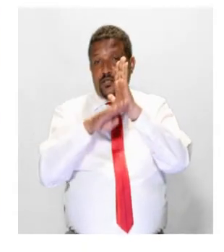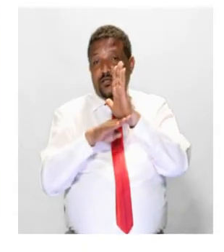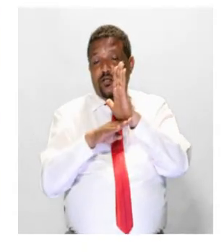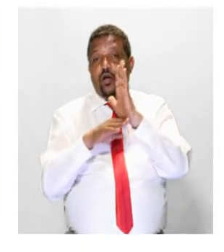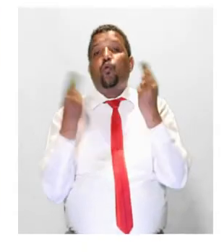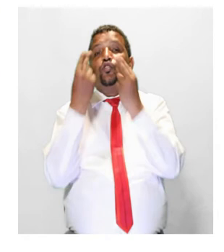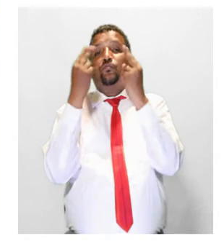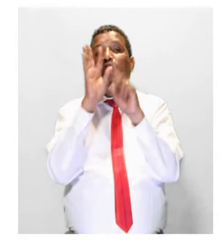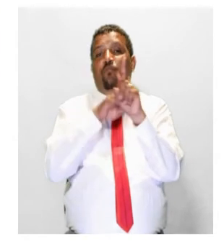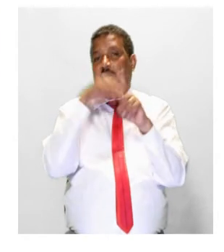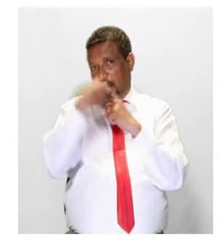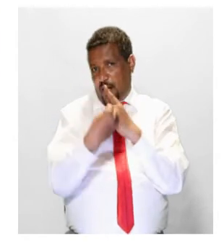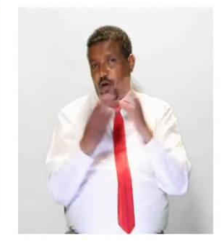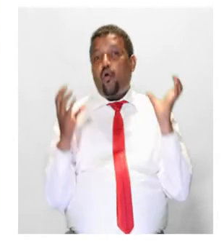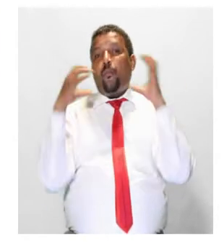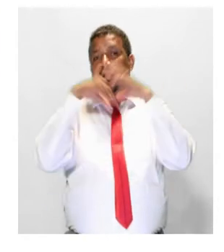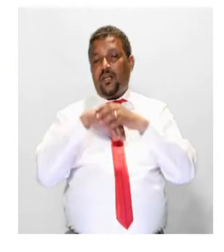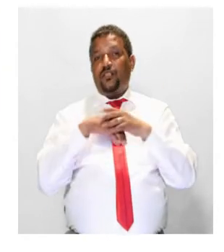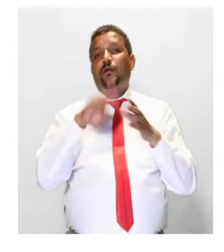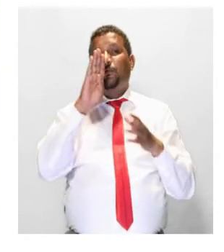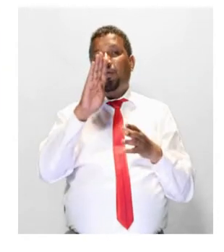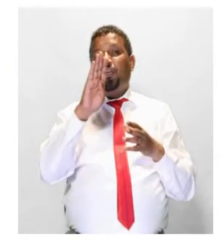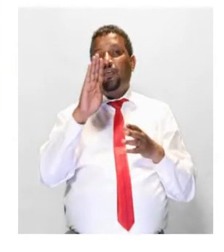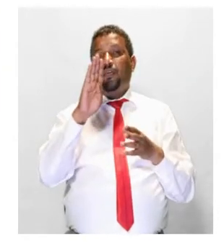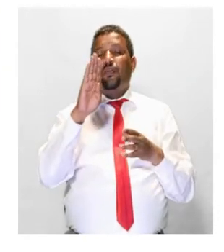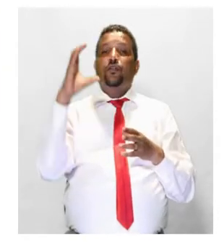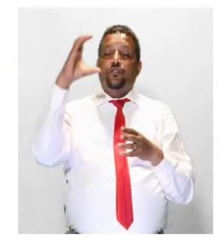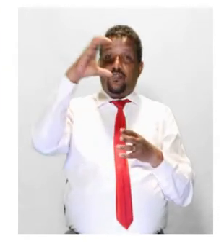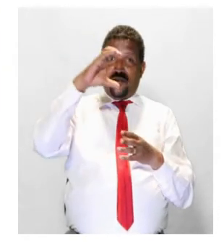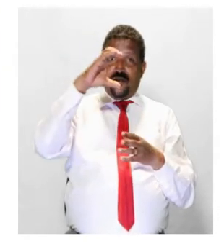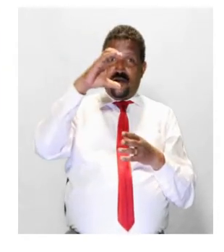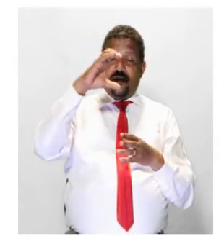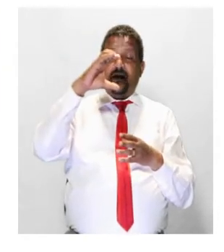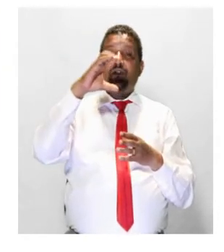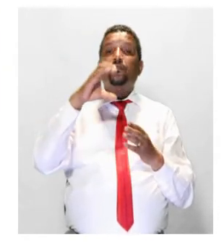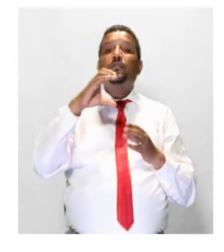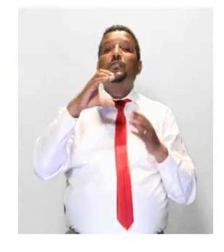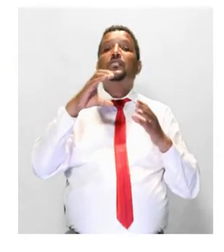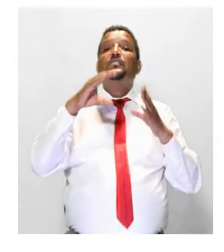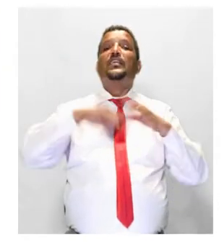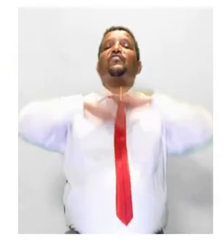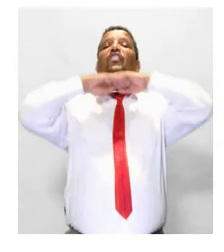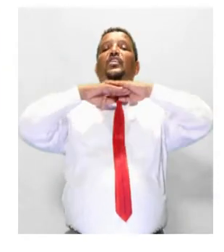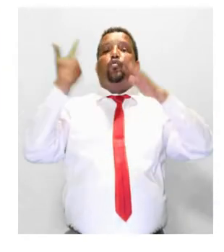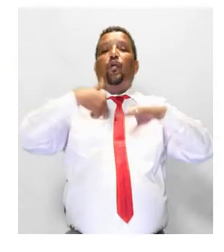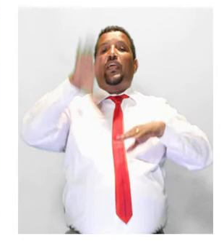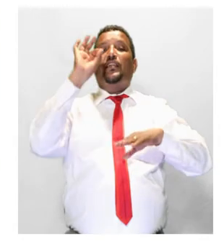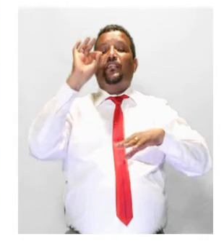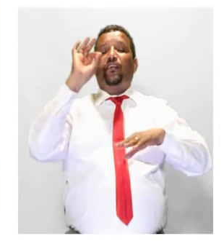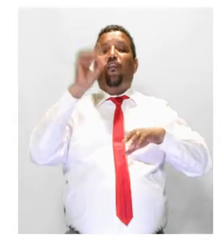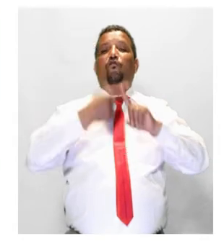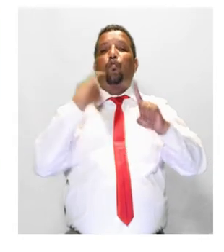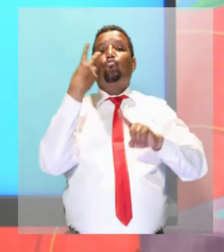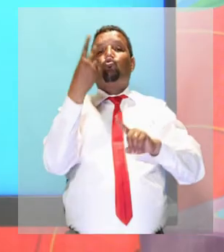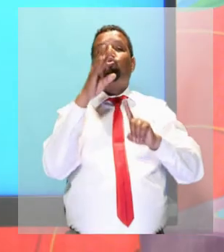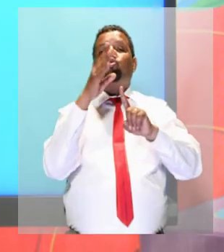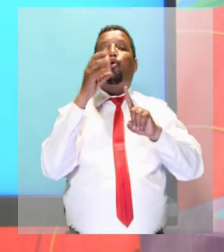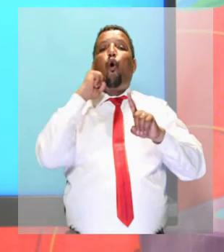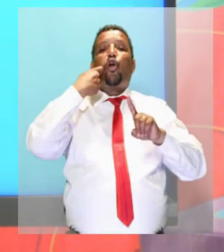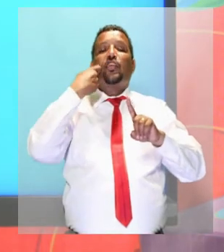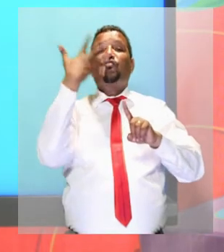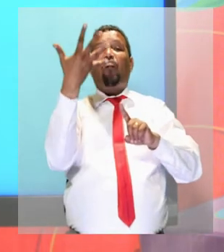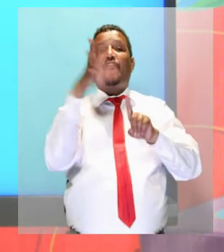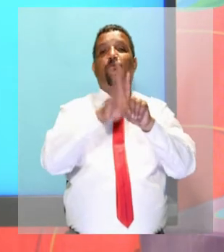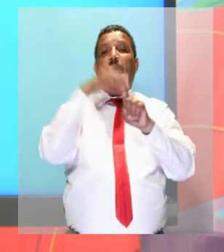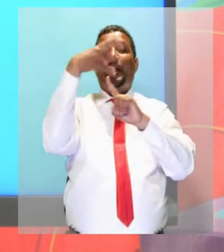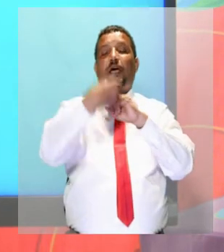of banana. Combination B to C, the satisfaction that we get from 2 orange and 5